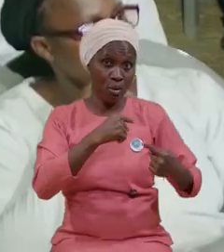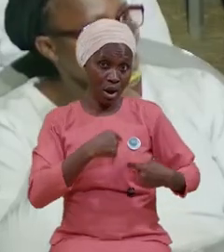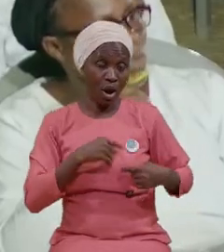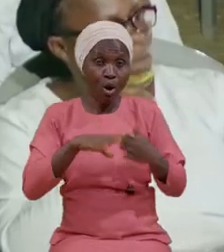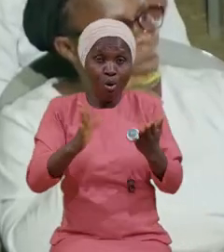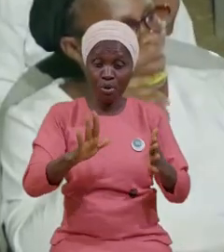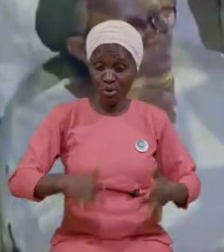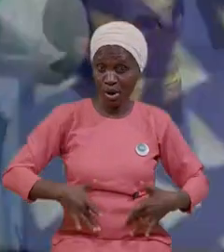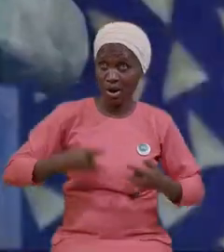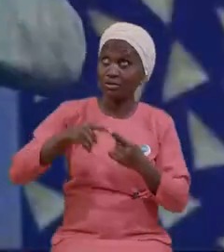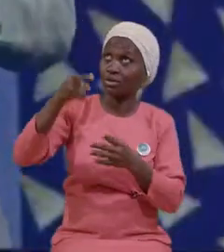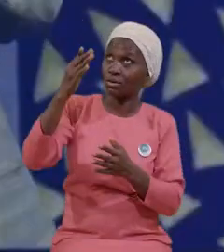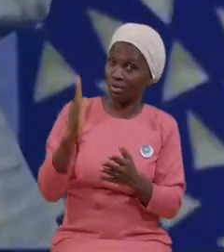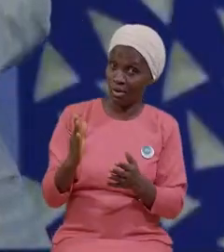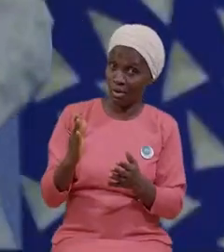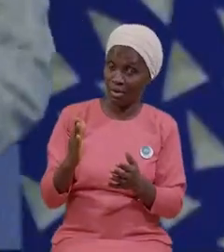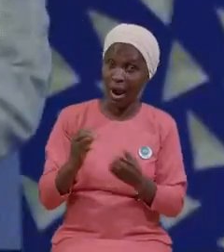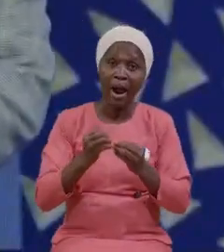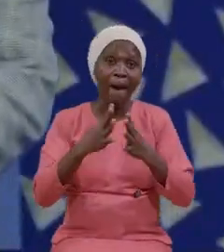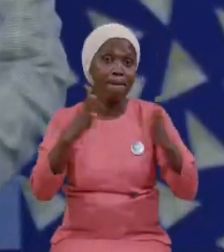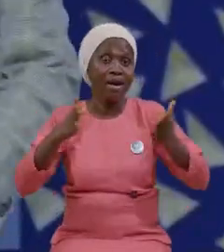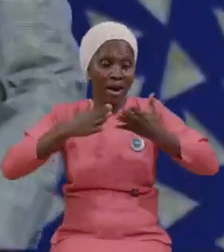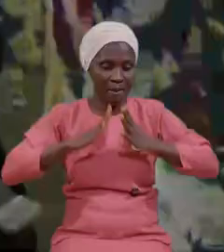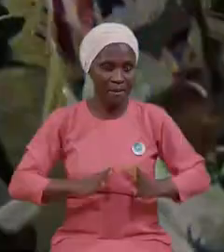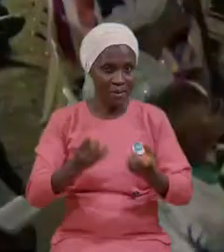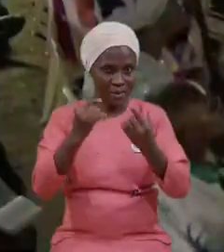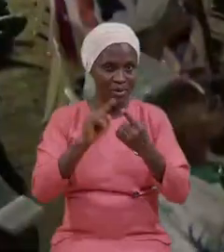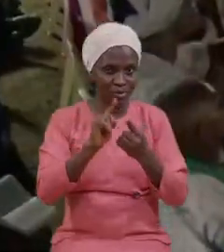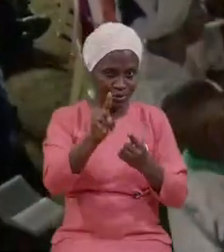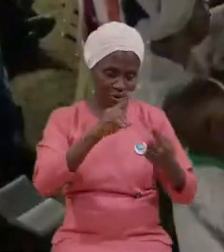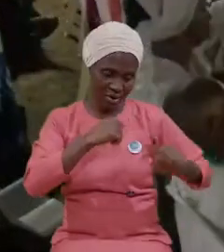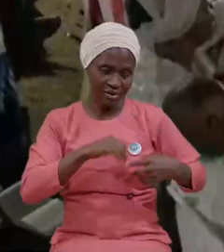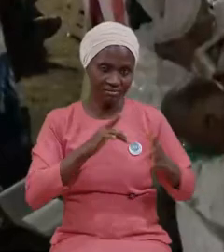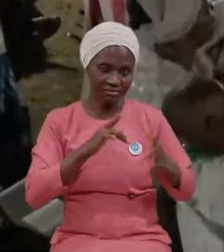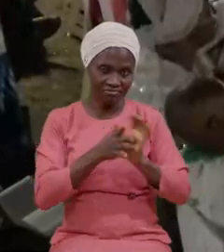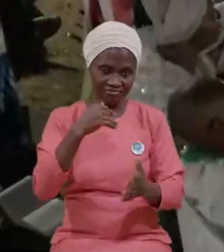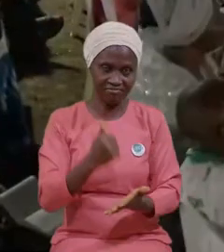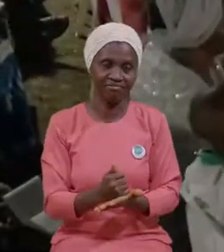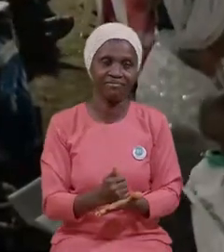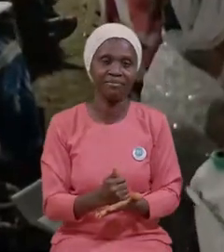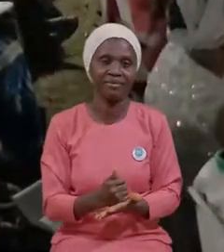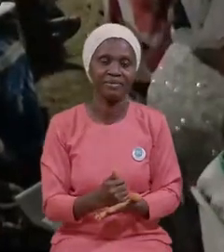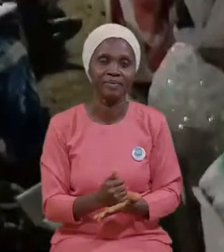life unto the Lord, abundant peace will come in your heart.